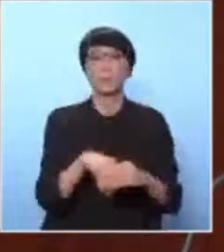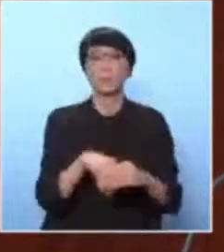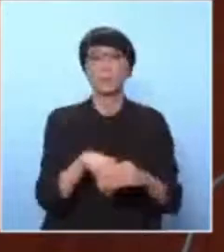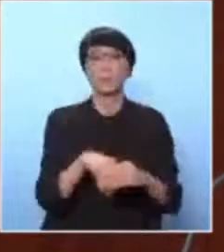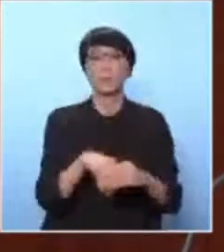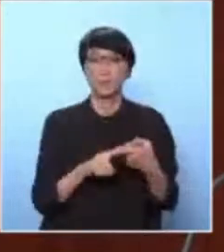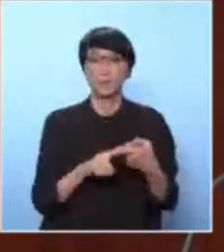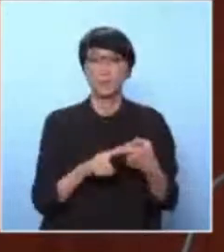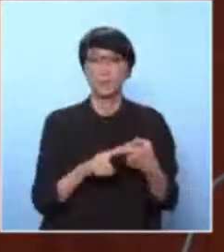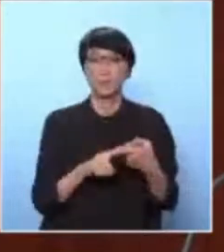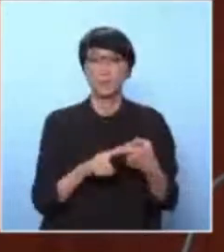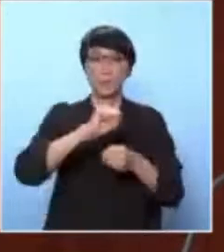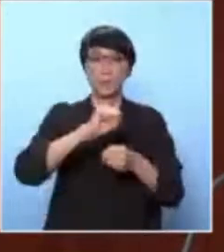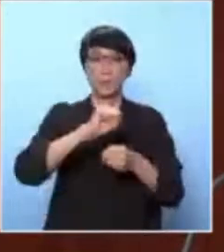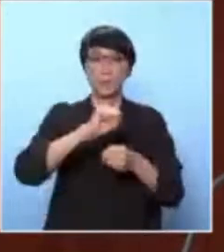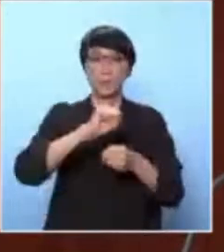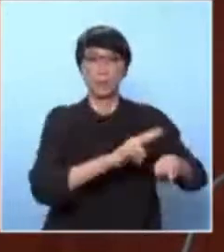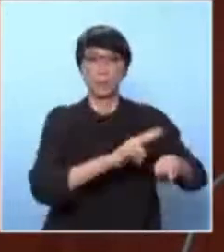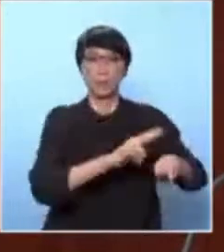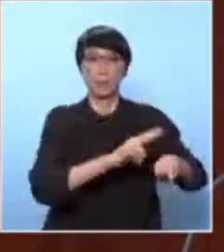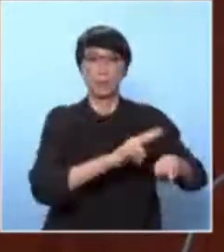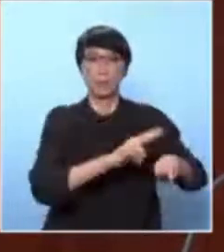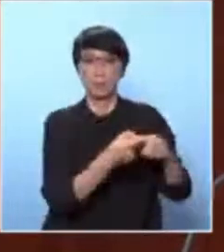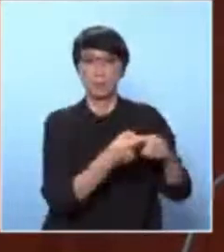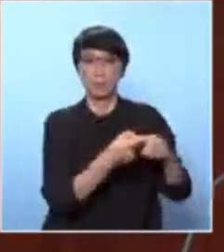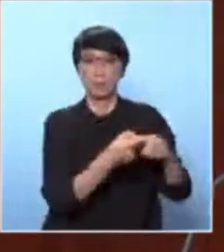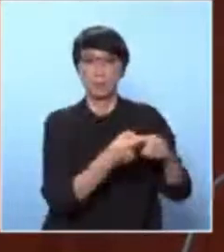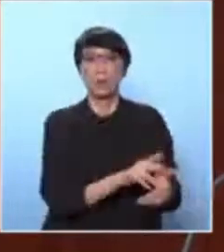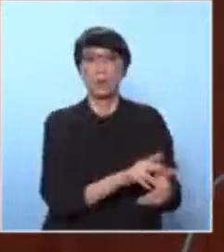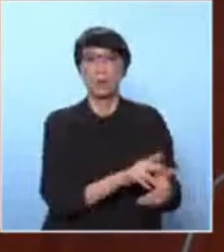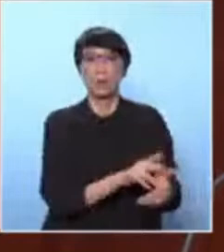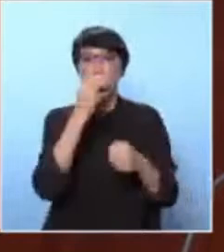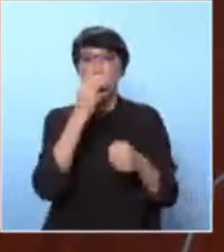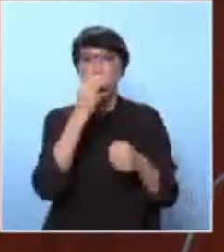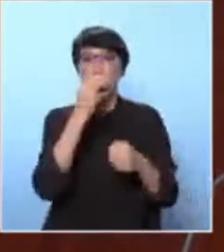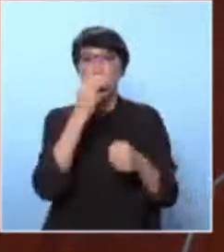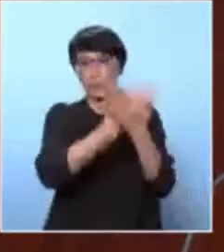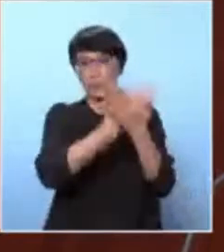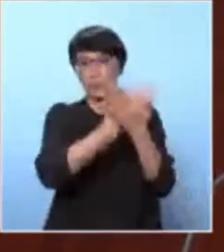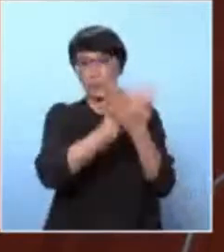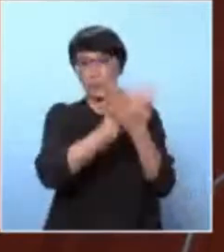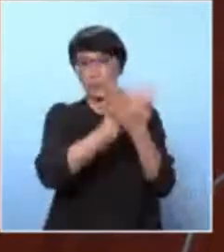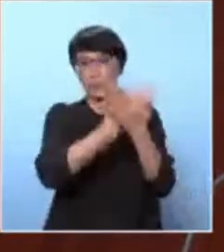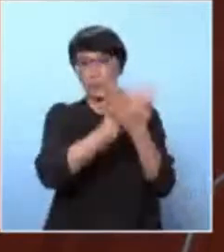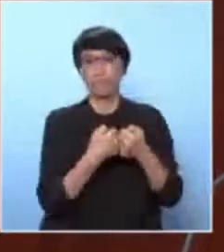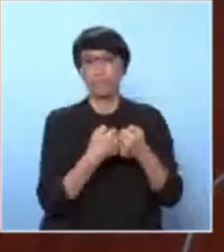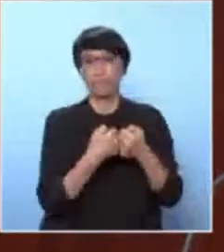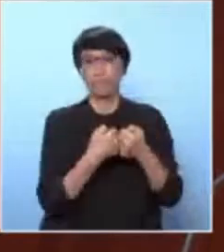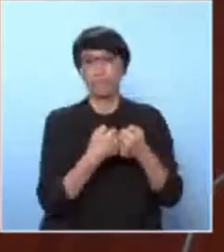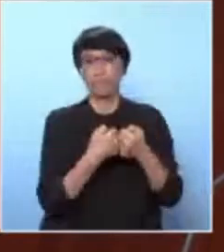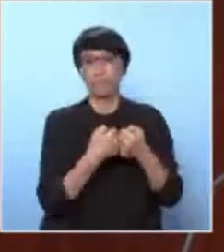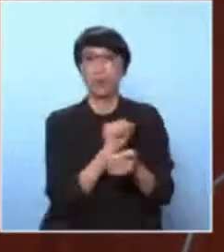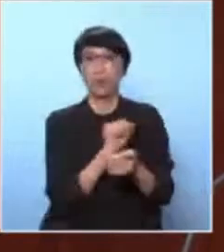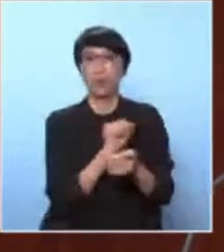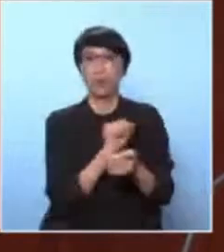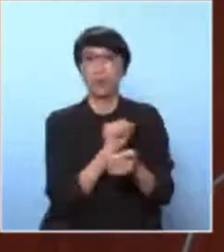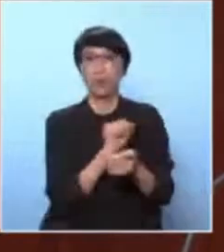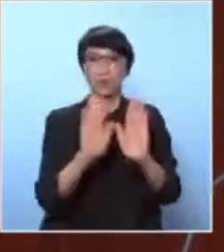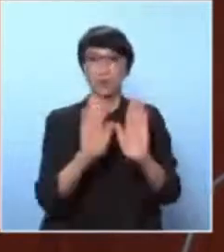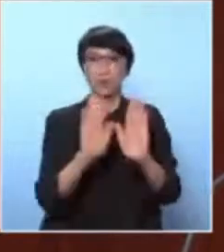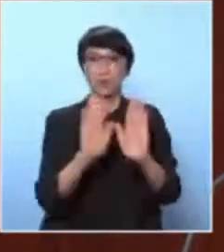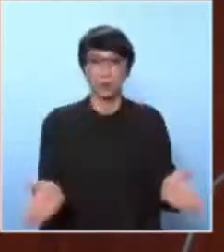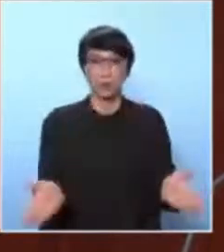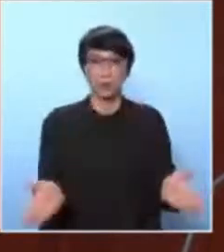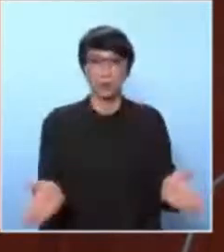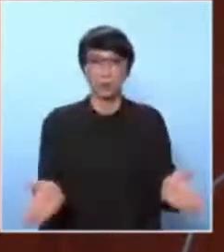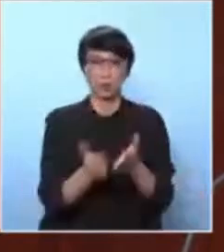Hong Kong law and usage of Hong Kong's dispute resolution services by mainland enterprises. We will strive